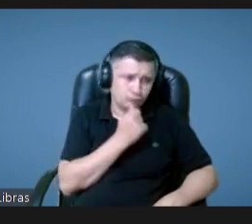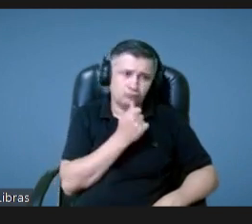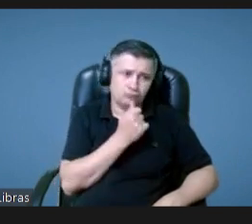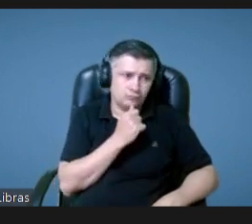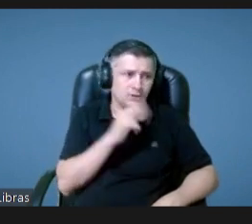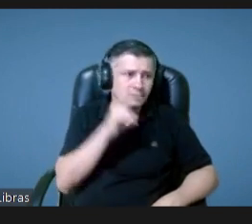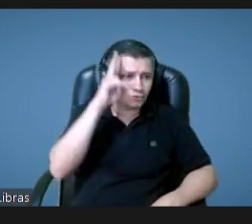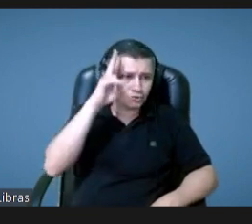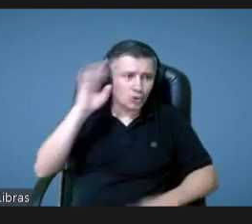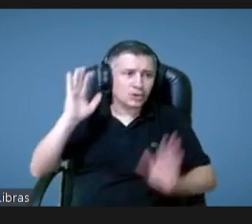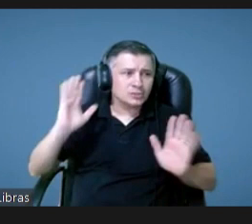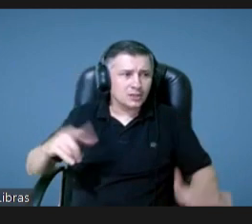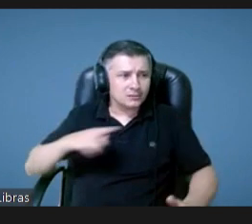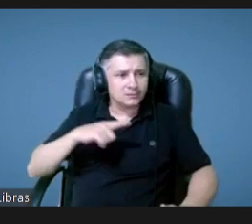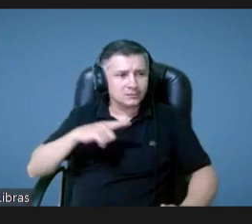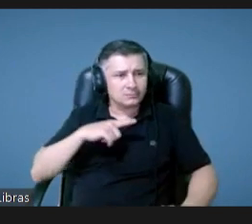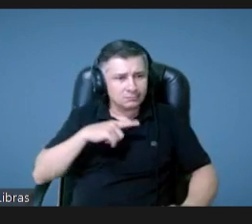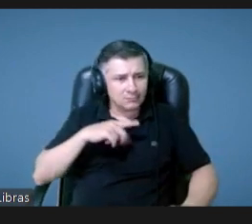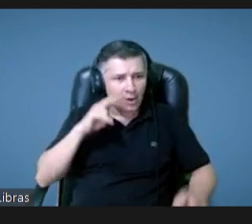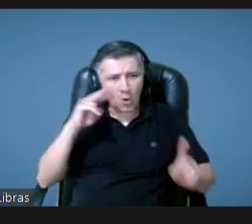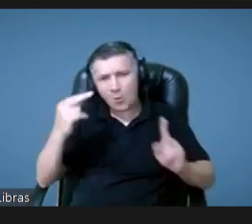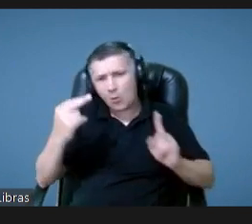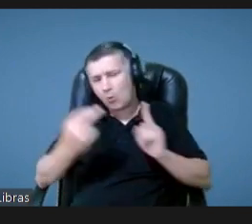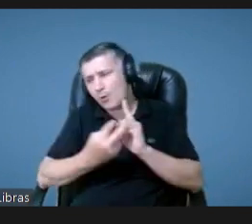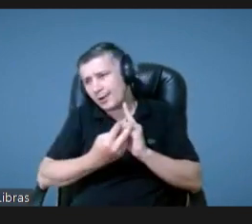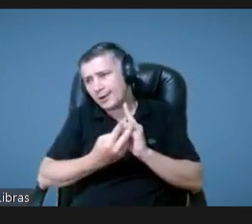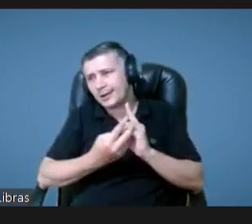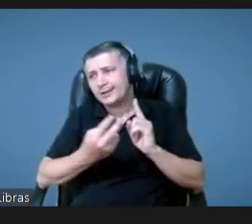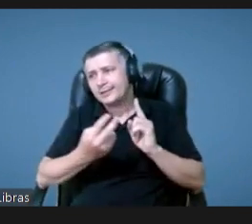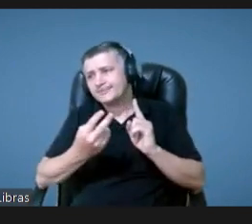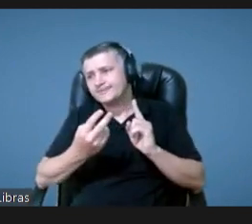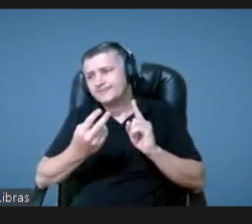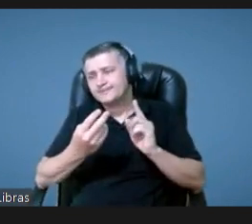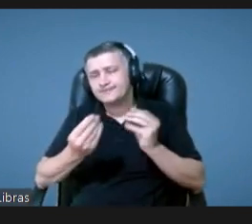fund. Historically,